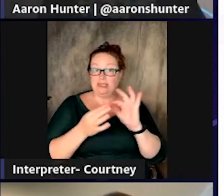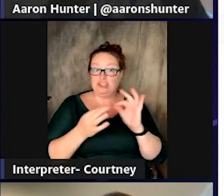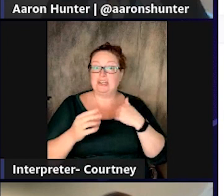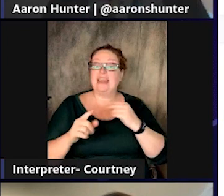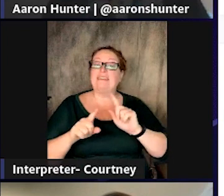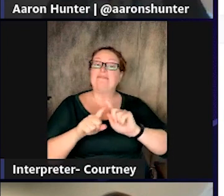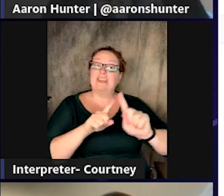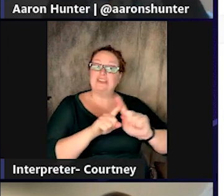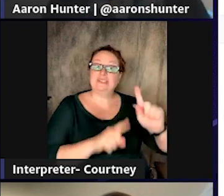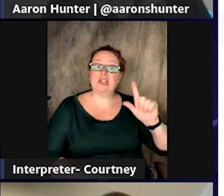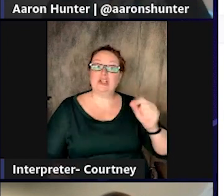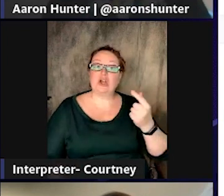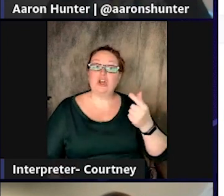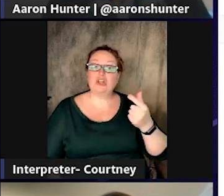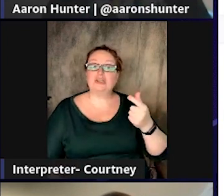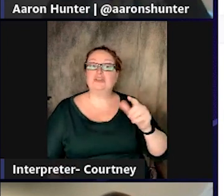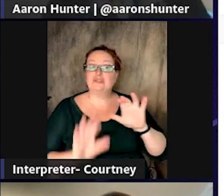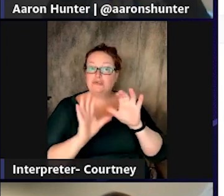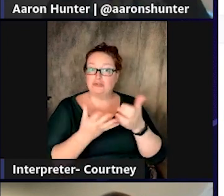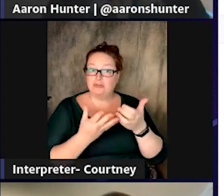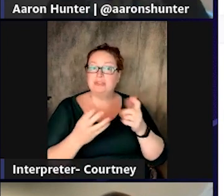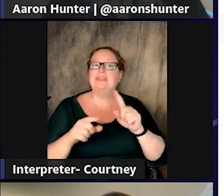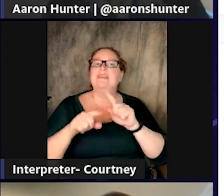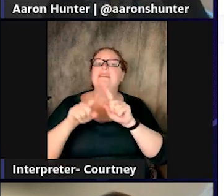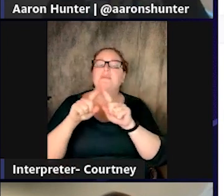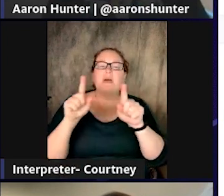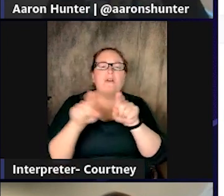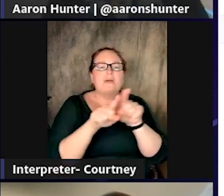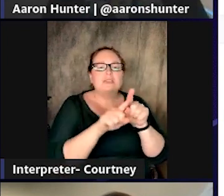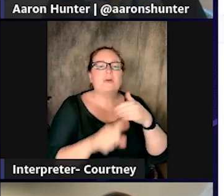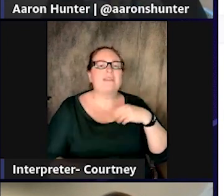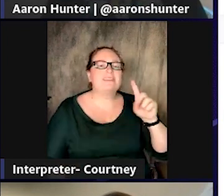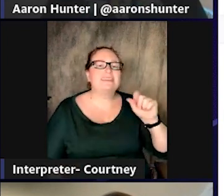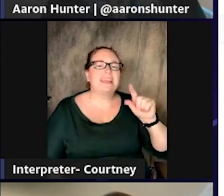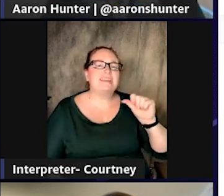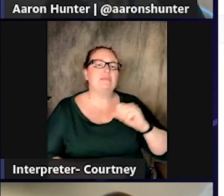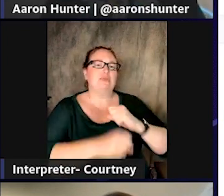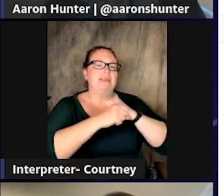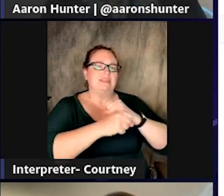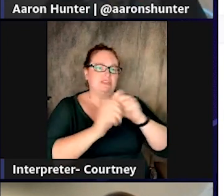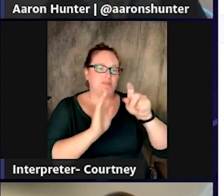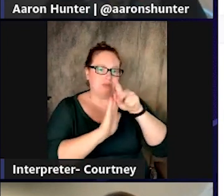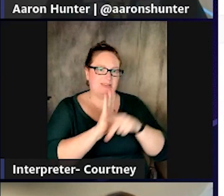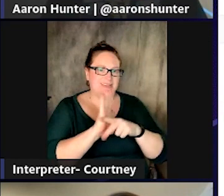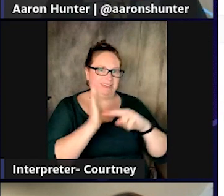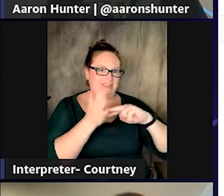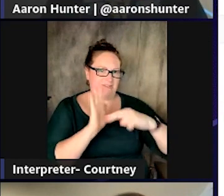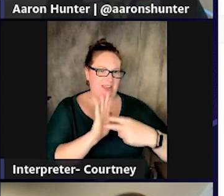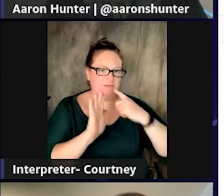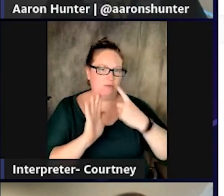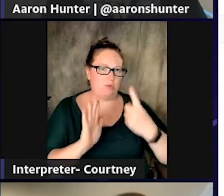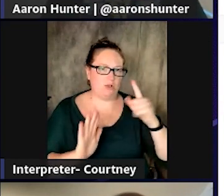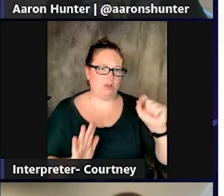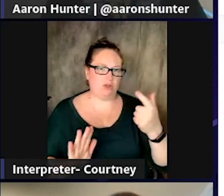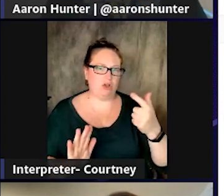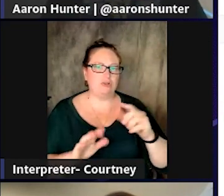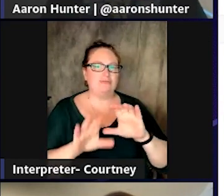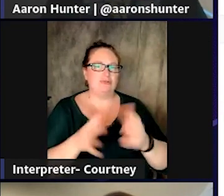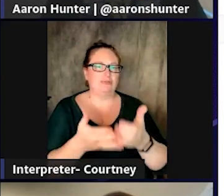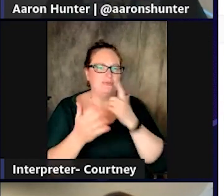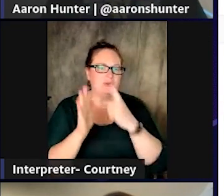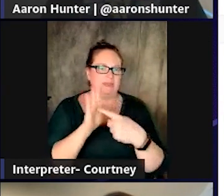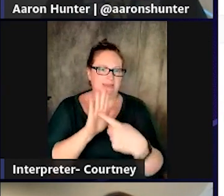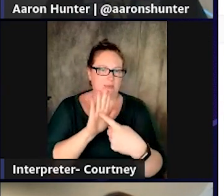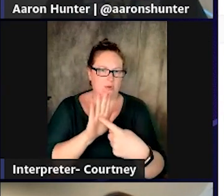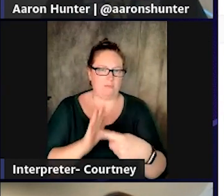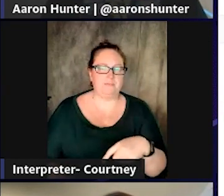groups here. But I actually have a data protection policy defined for one of my log groups here for the demo.